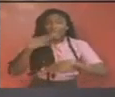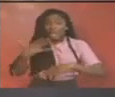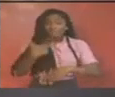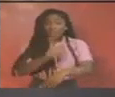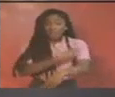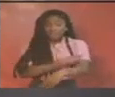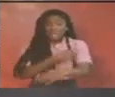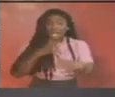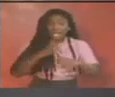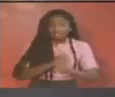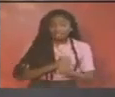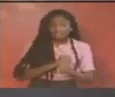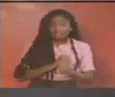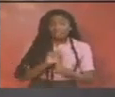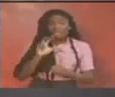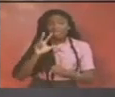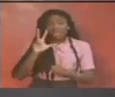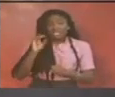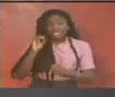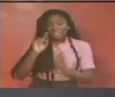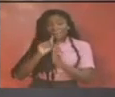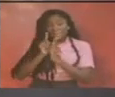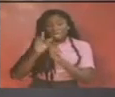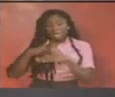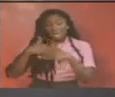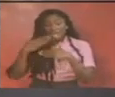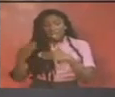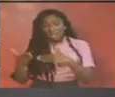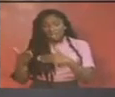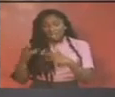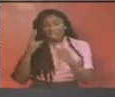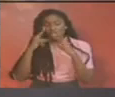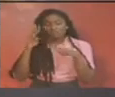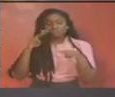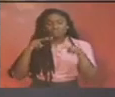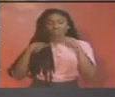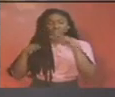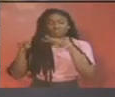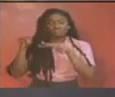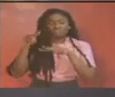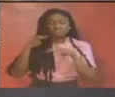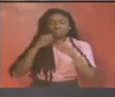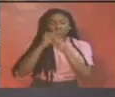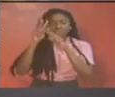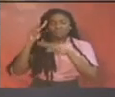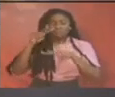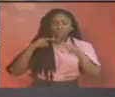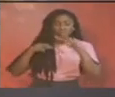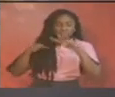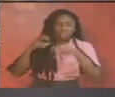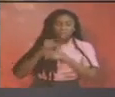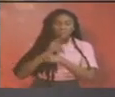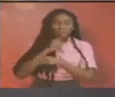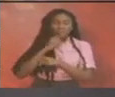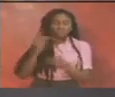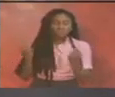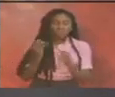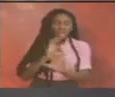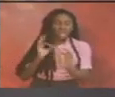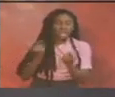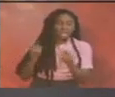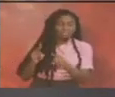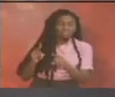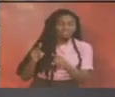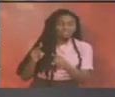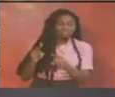post-vaccination. This was to ensure that there was no severe adverse reactions to this vaccine. So far, none of my